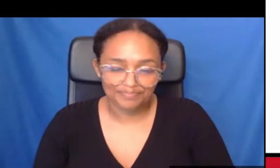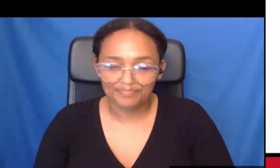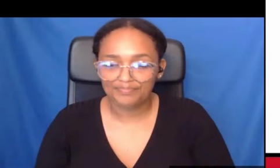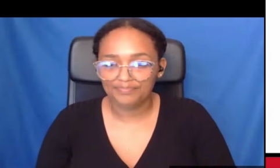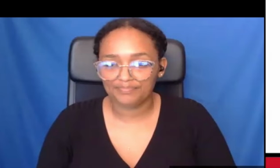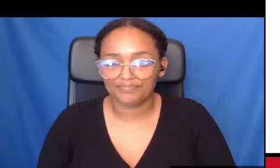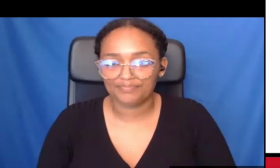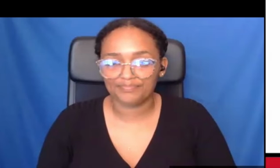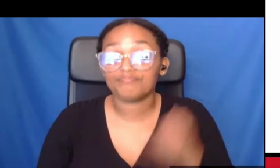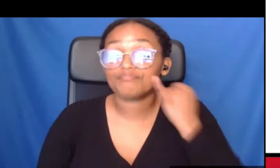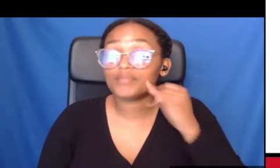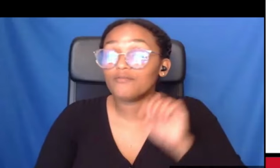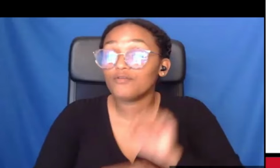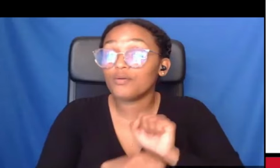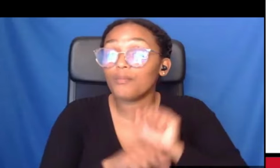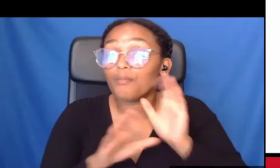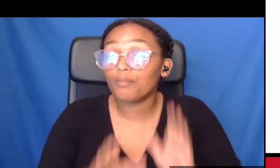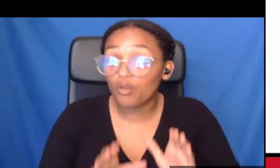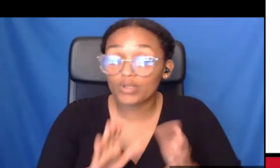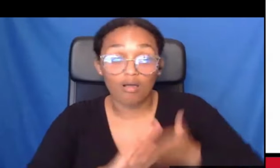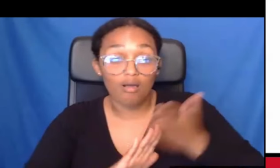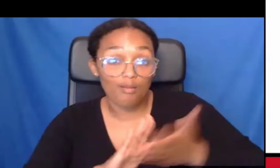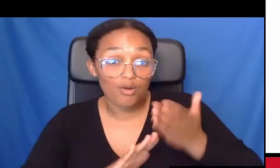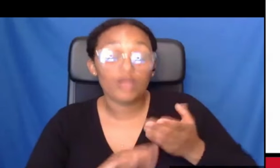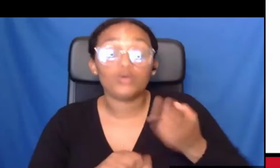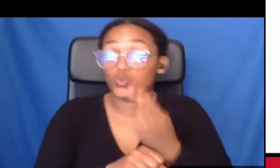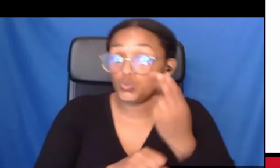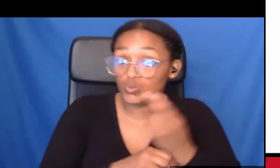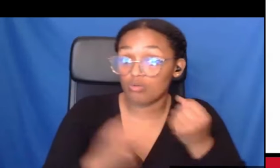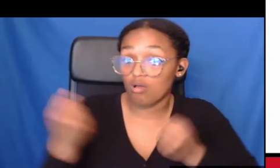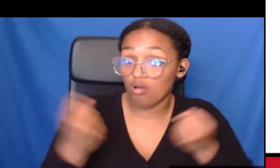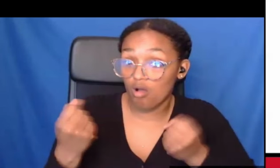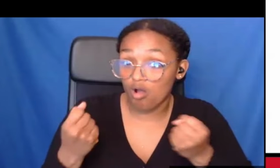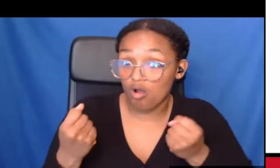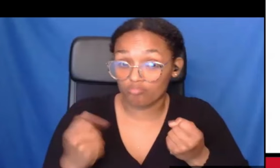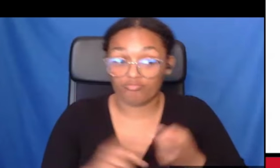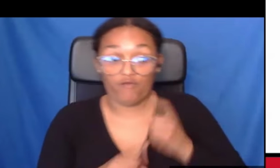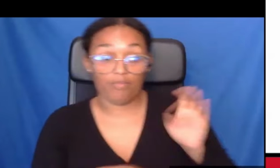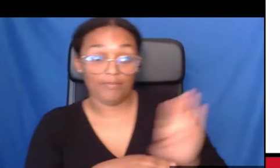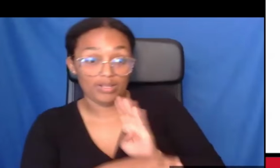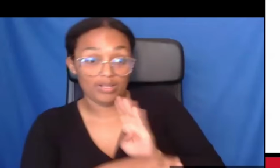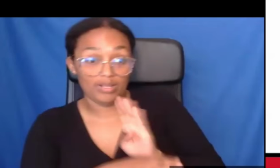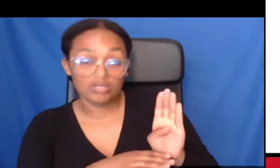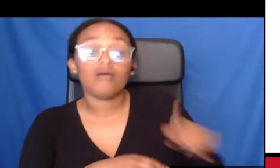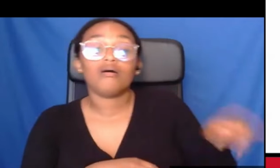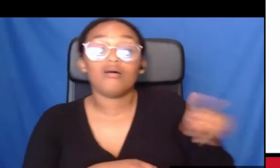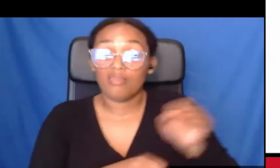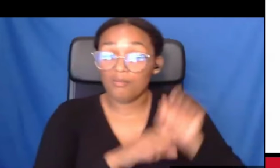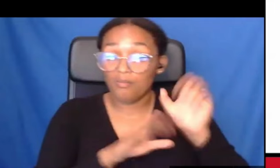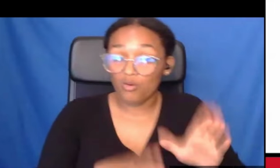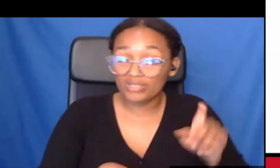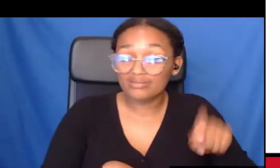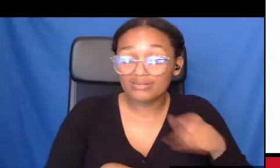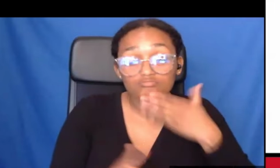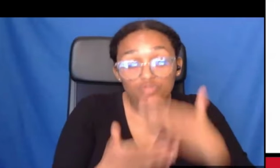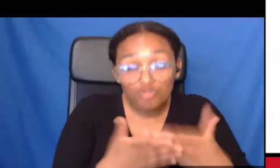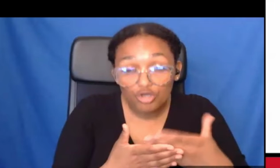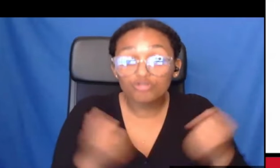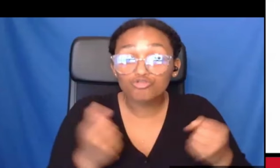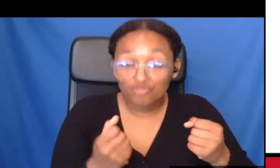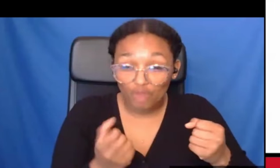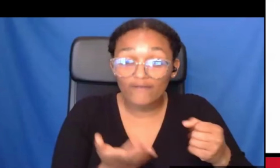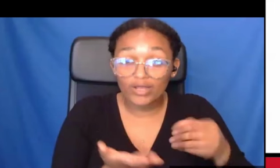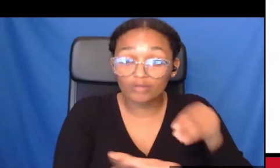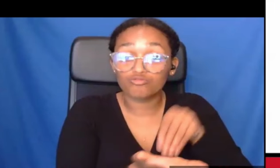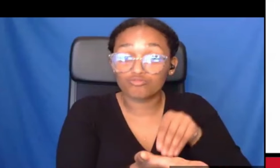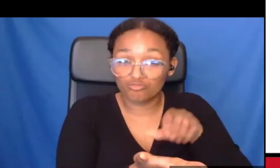If your employees operate a company car, make sure that they have a good driving record and are trained properly before you entrust your